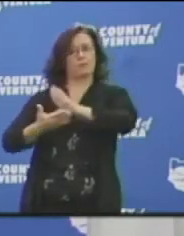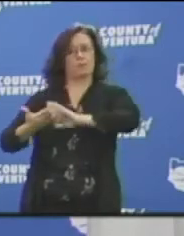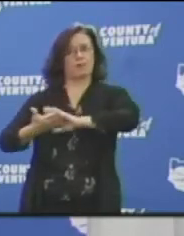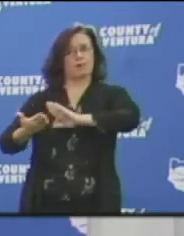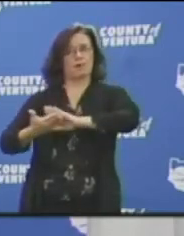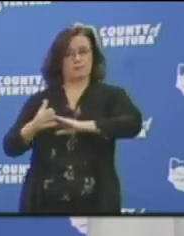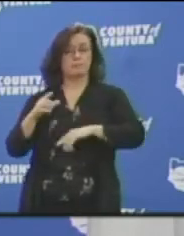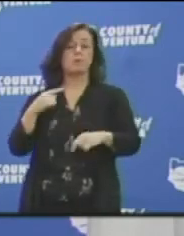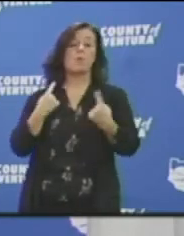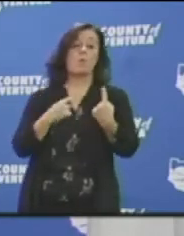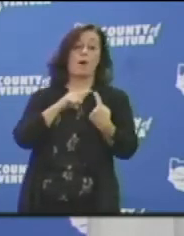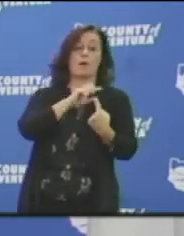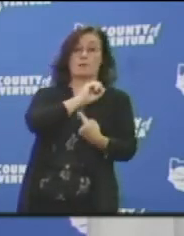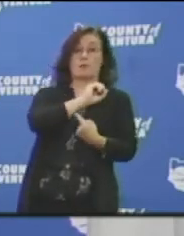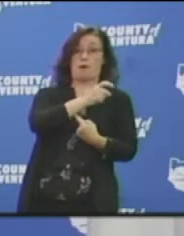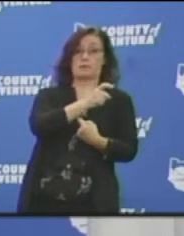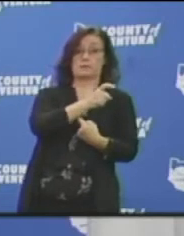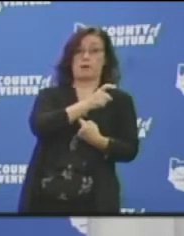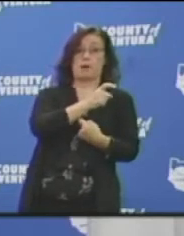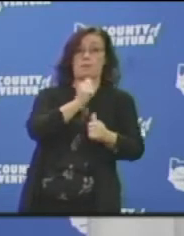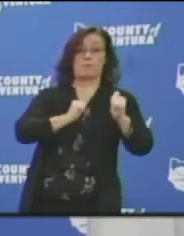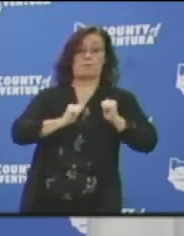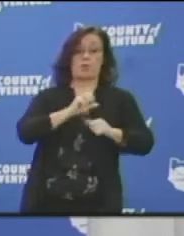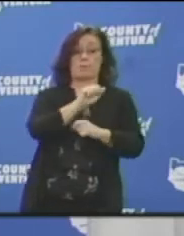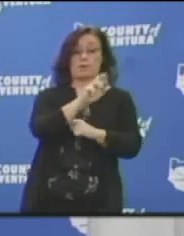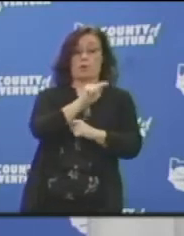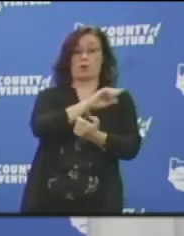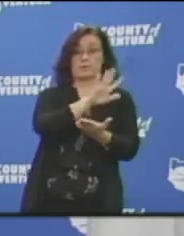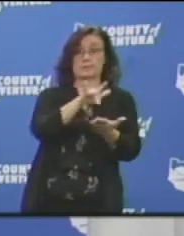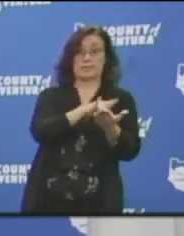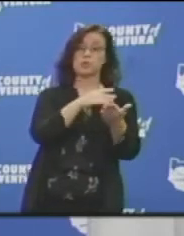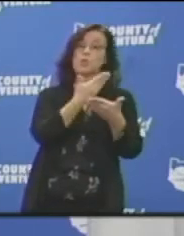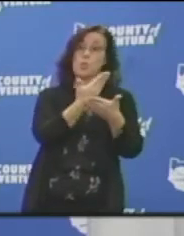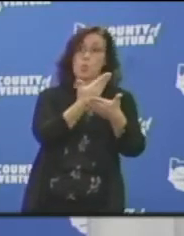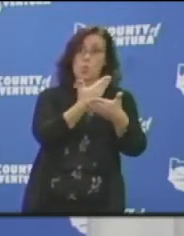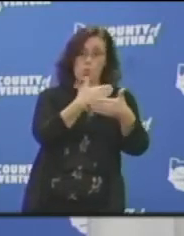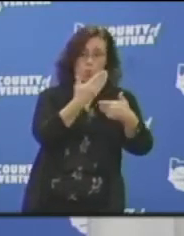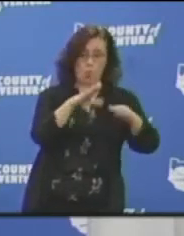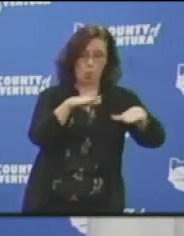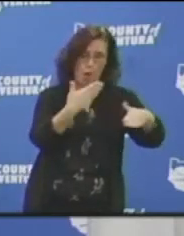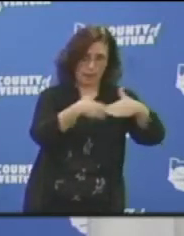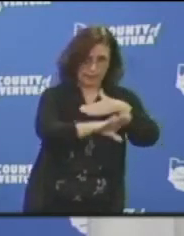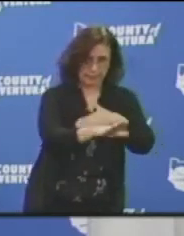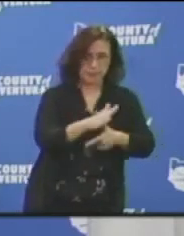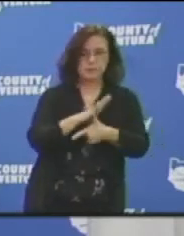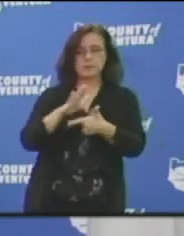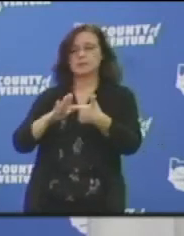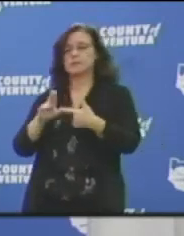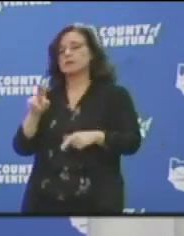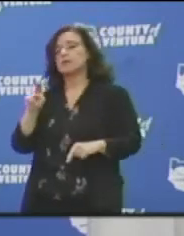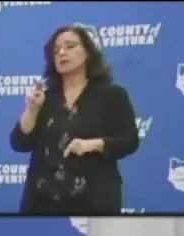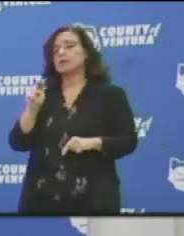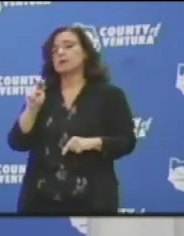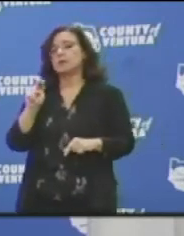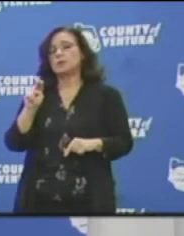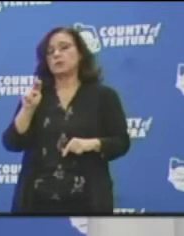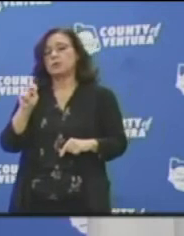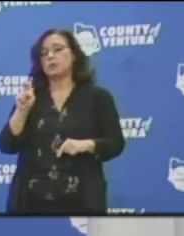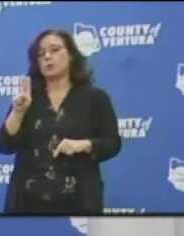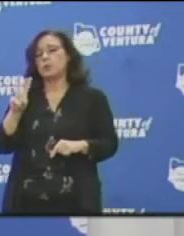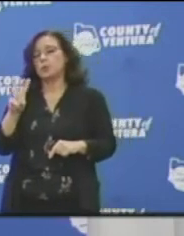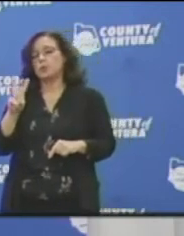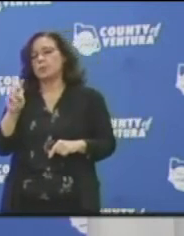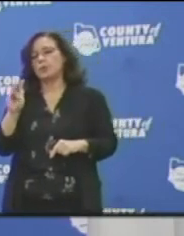at the Oxnard Performing Arts Center and at Newberry Park Library that are available for